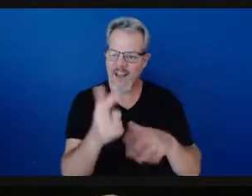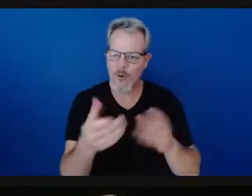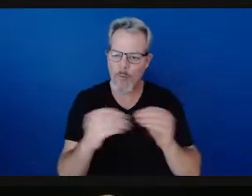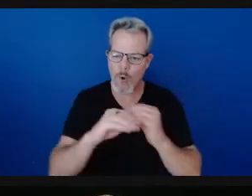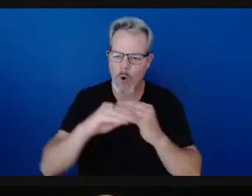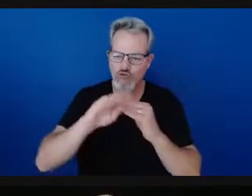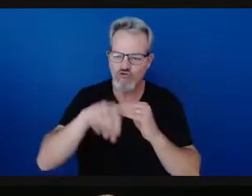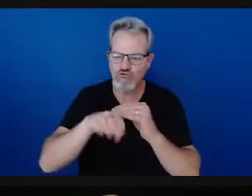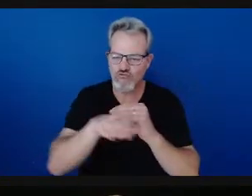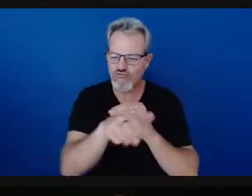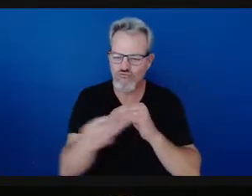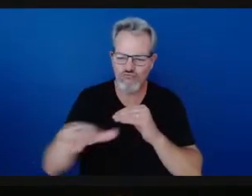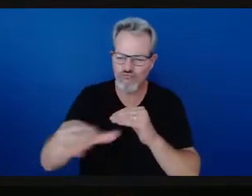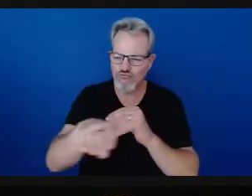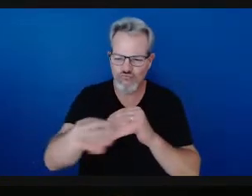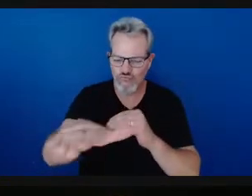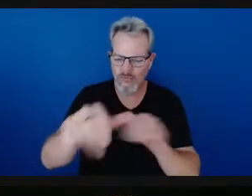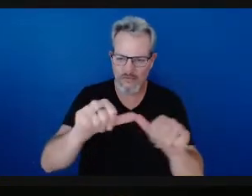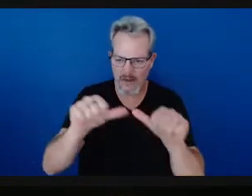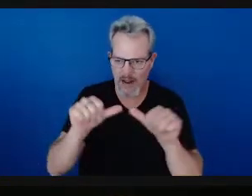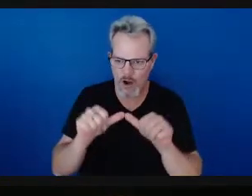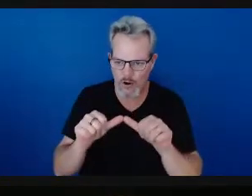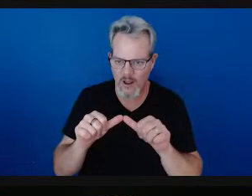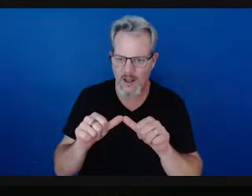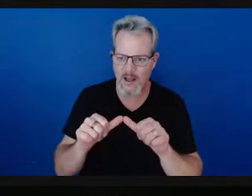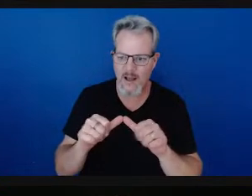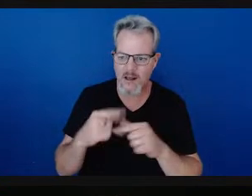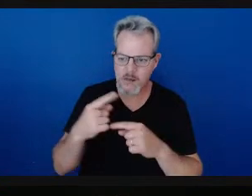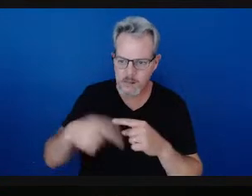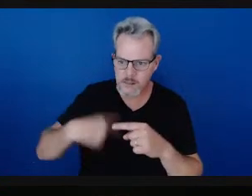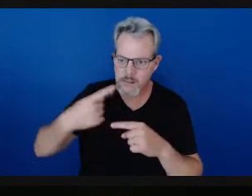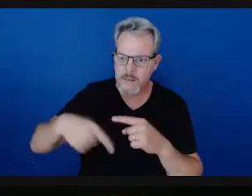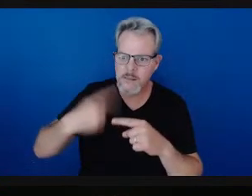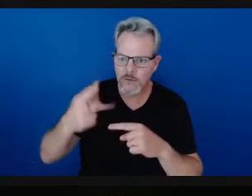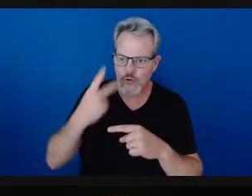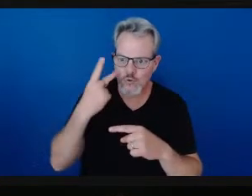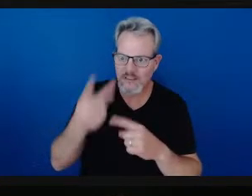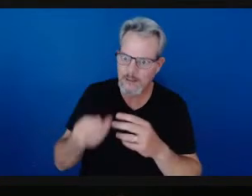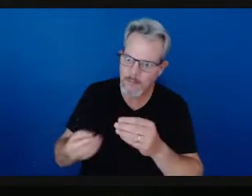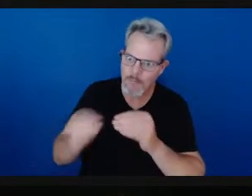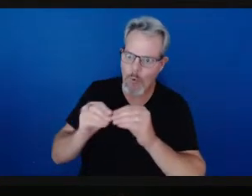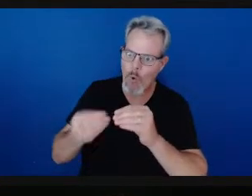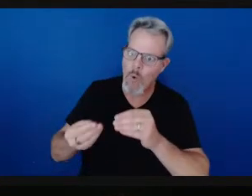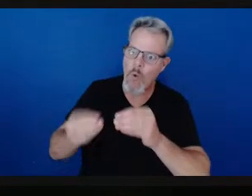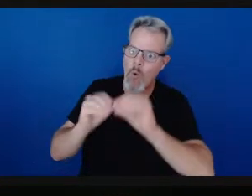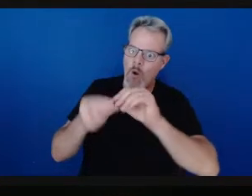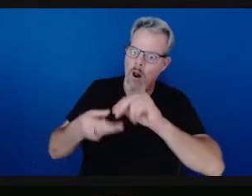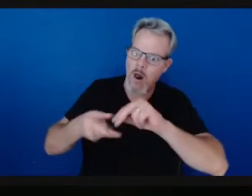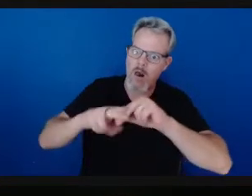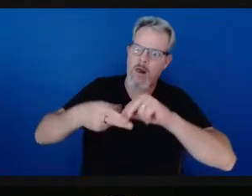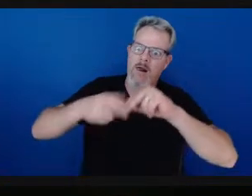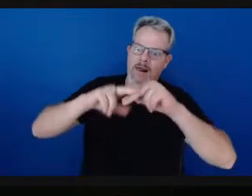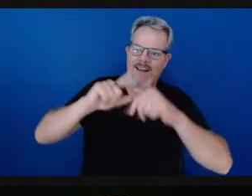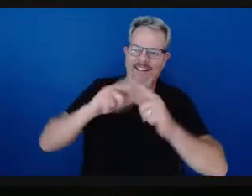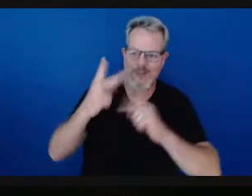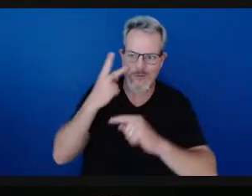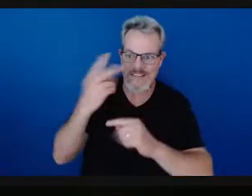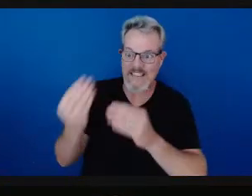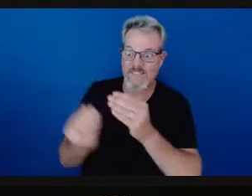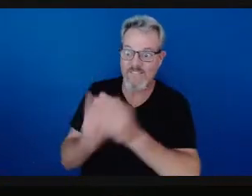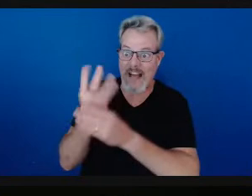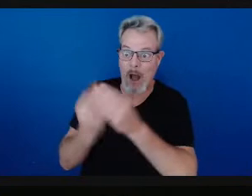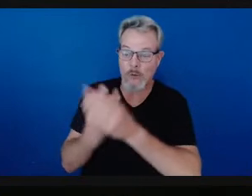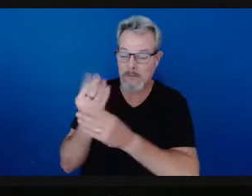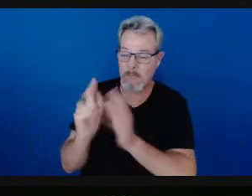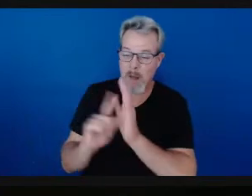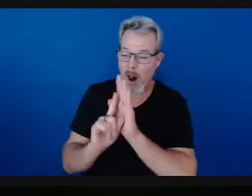along. Let's put it a little further even, creeping along a little more. And you can see the fountain just growing in height, higher